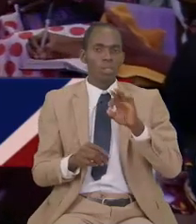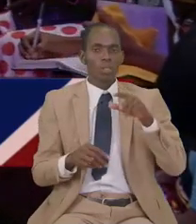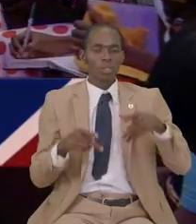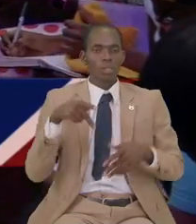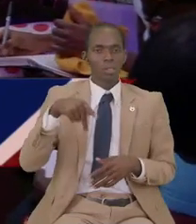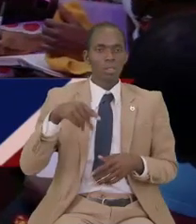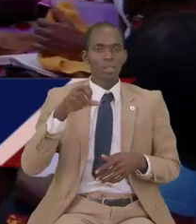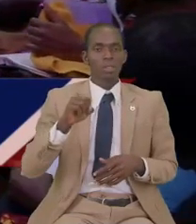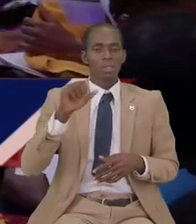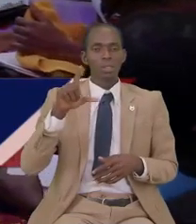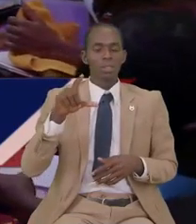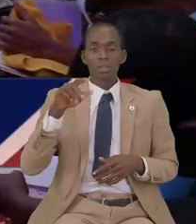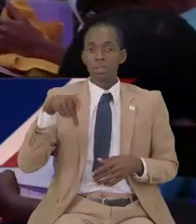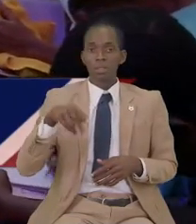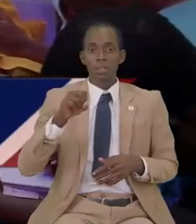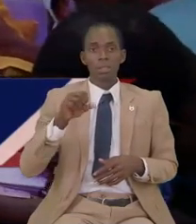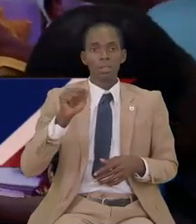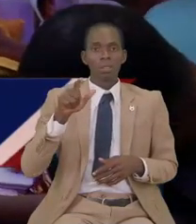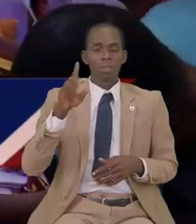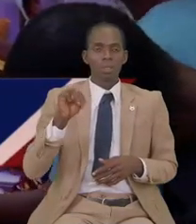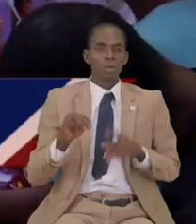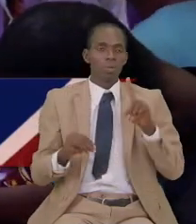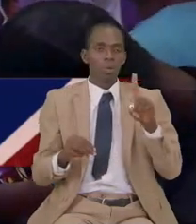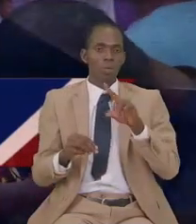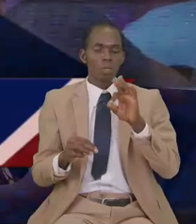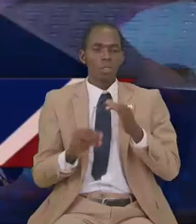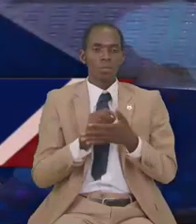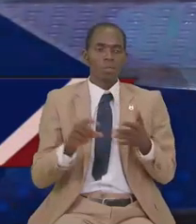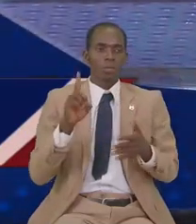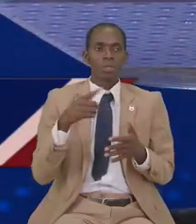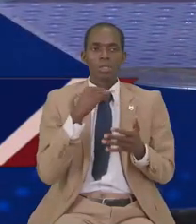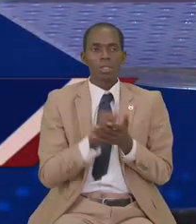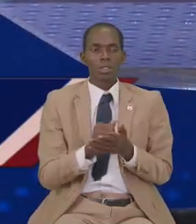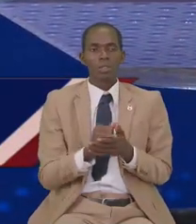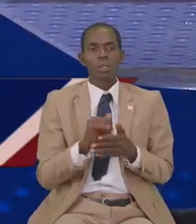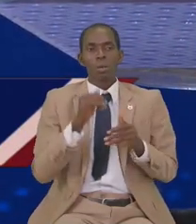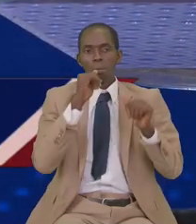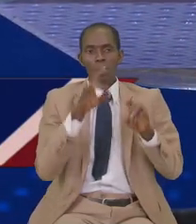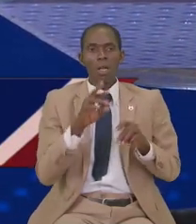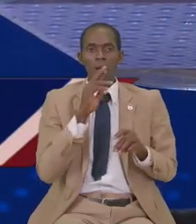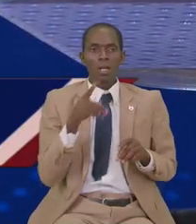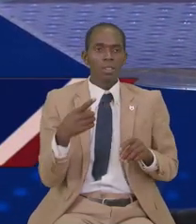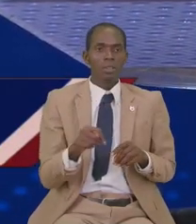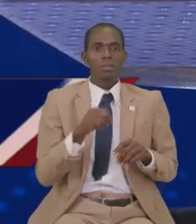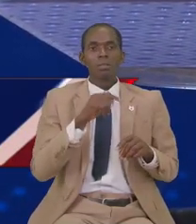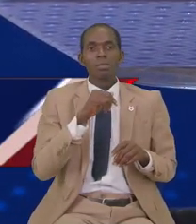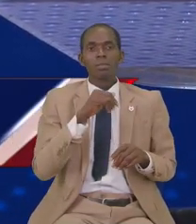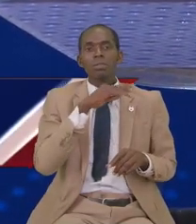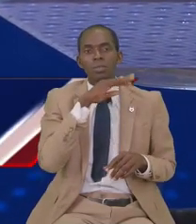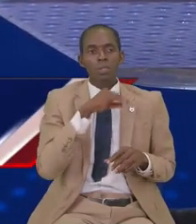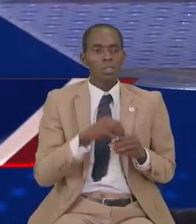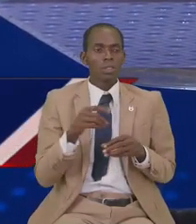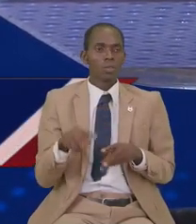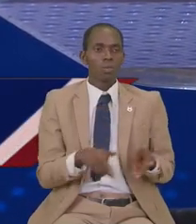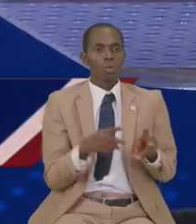119, verse 1, blessed are they and the undefiled in the way, who walk in the law of